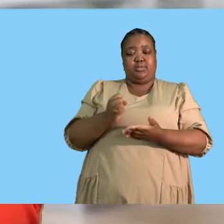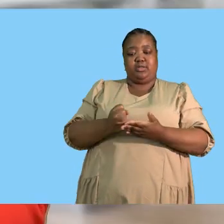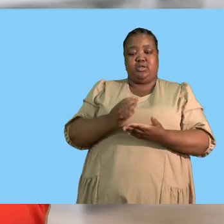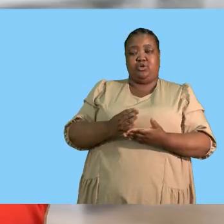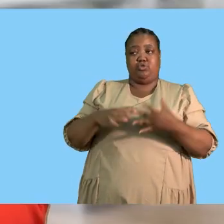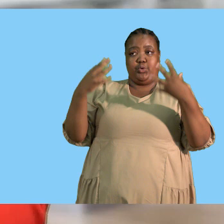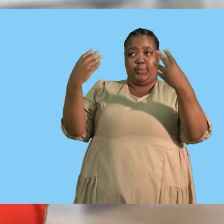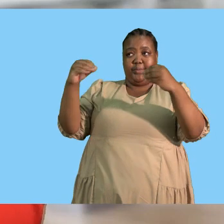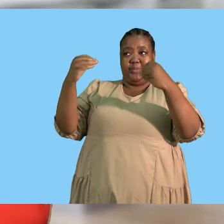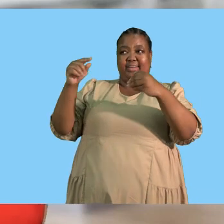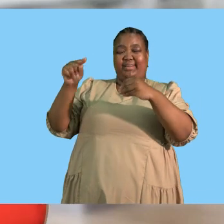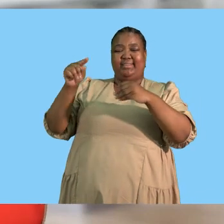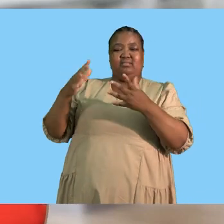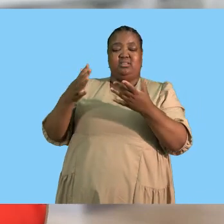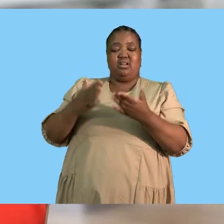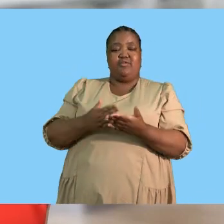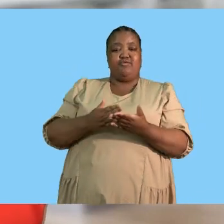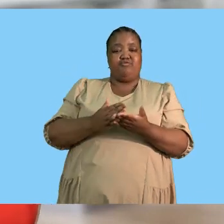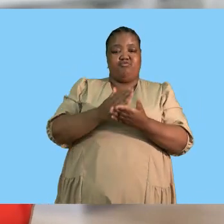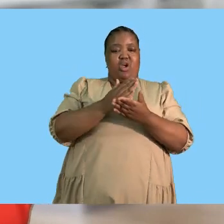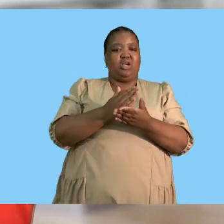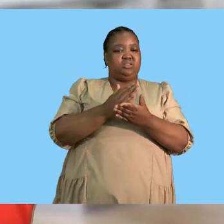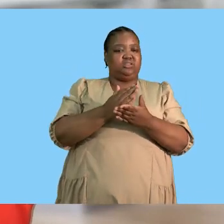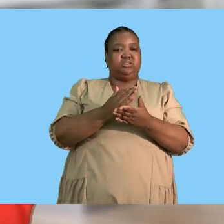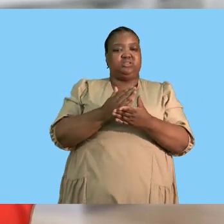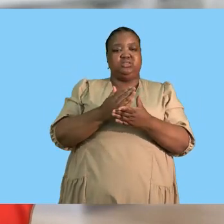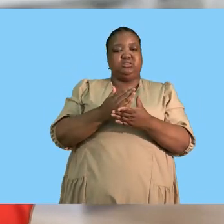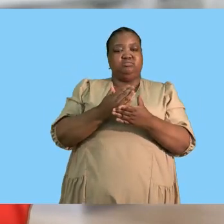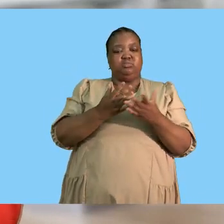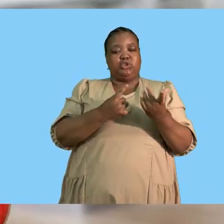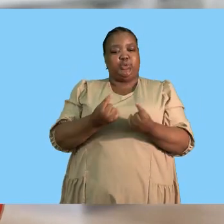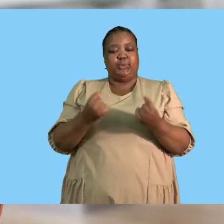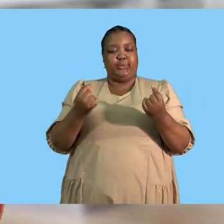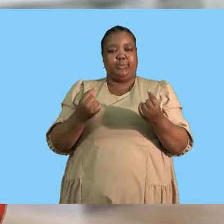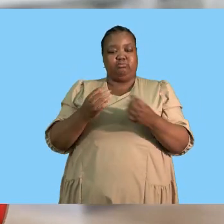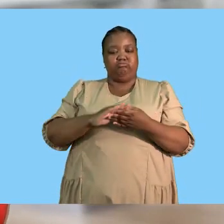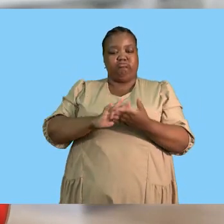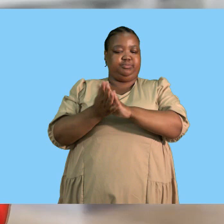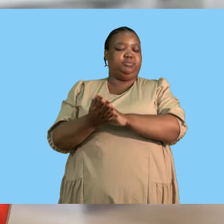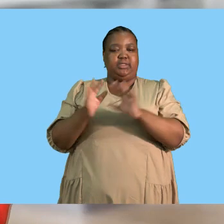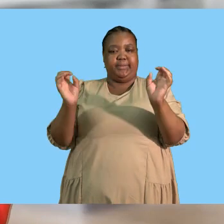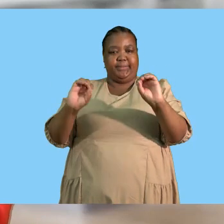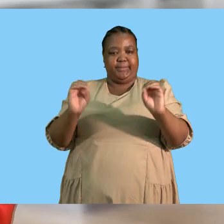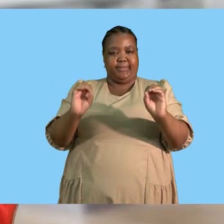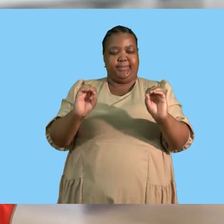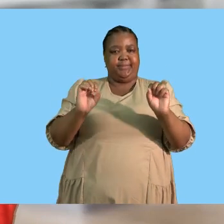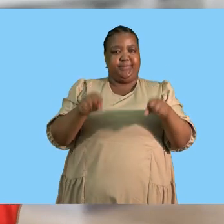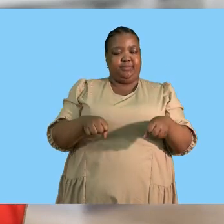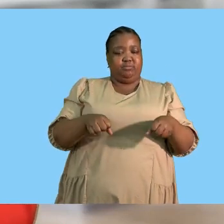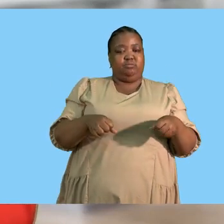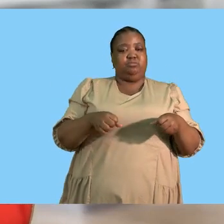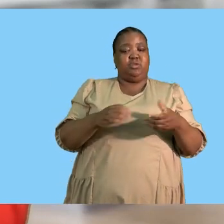that businesses do not do things that are violating the rights of their employees or